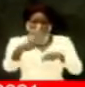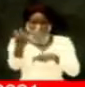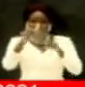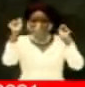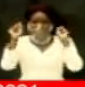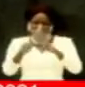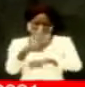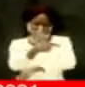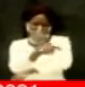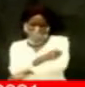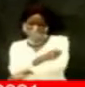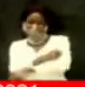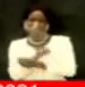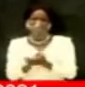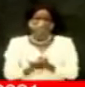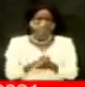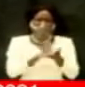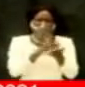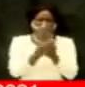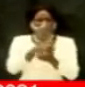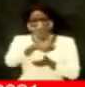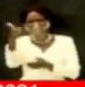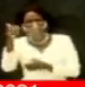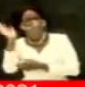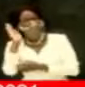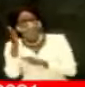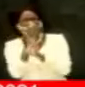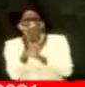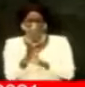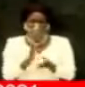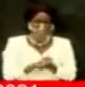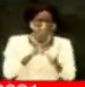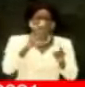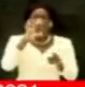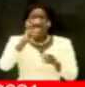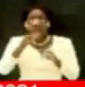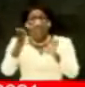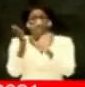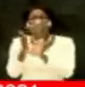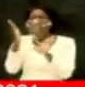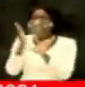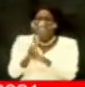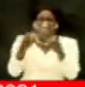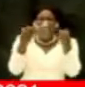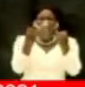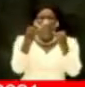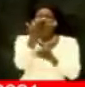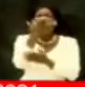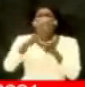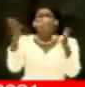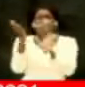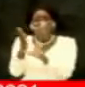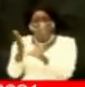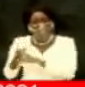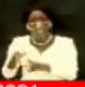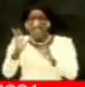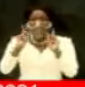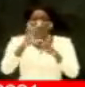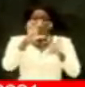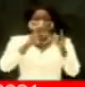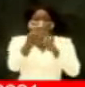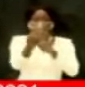AstraZeneca. There have been a number of issues going out there, a lot of myths, a lot of misinformation concerning this